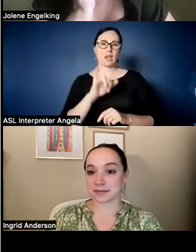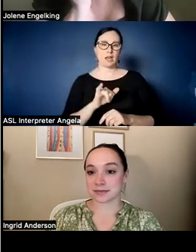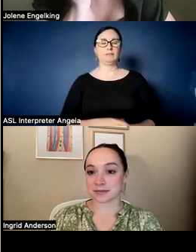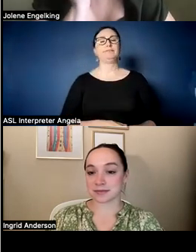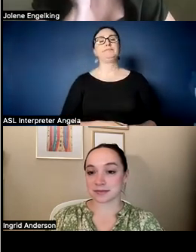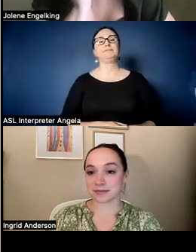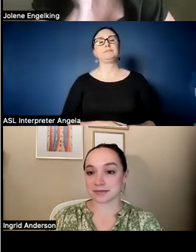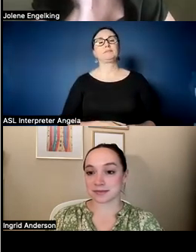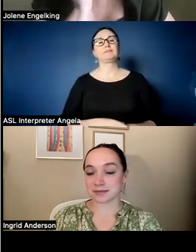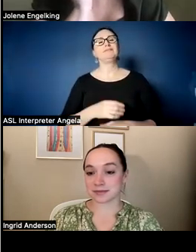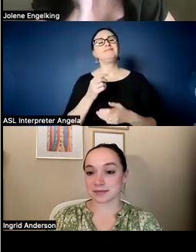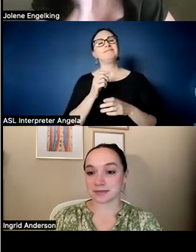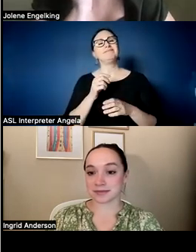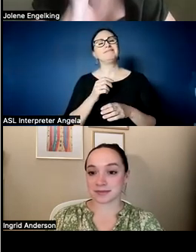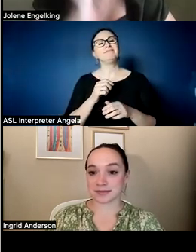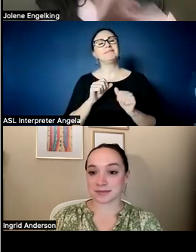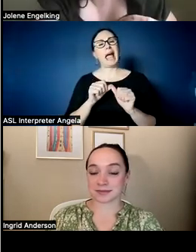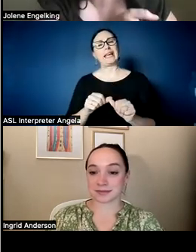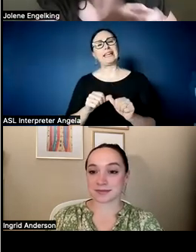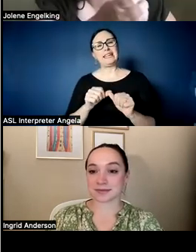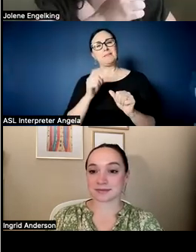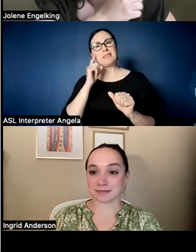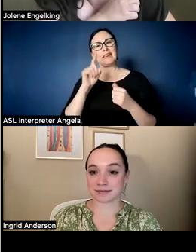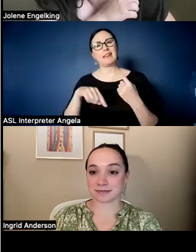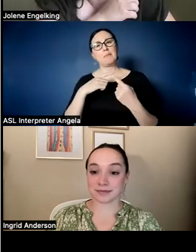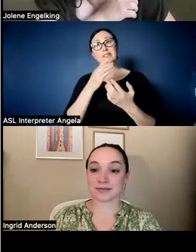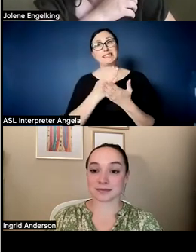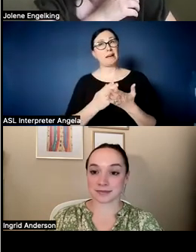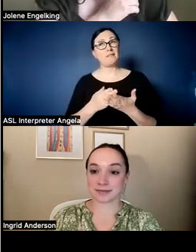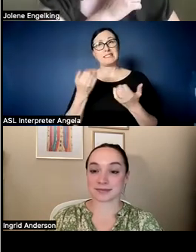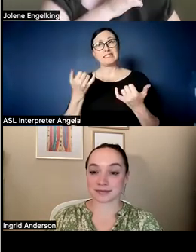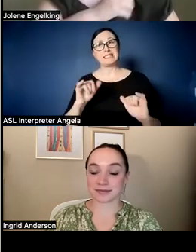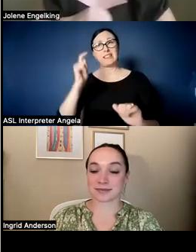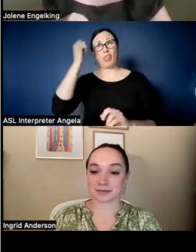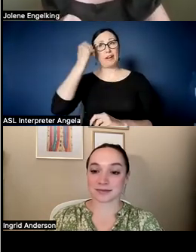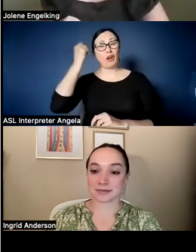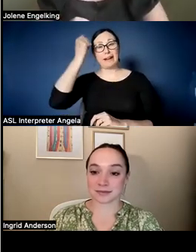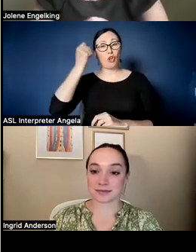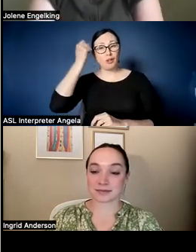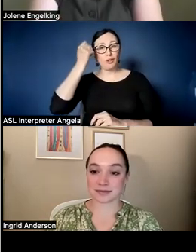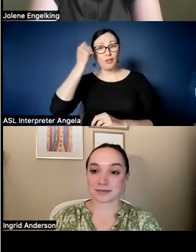I know I keep thinking about how some of this is still theoretical for me. I just want to name this because